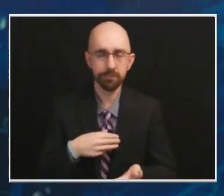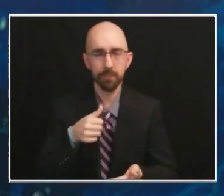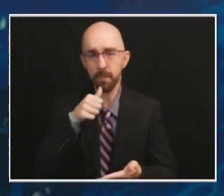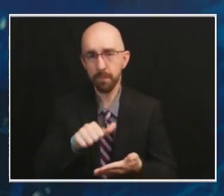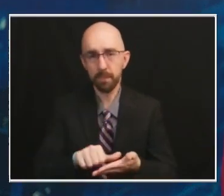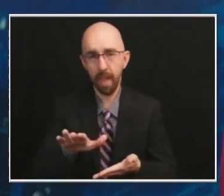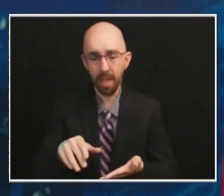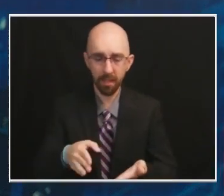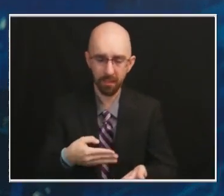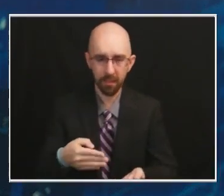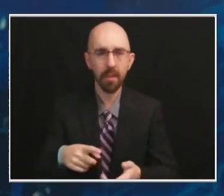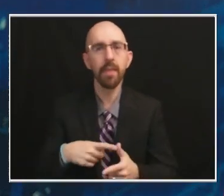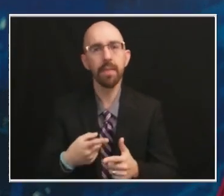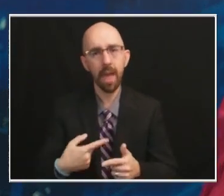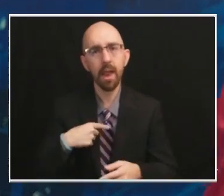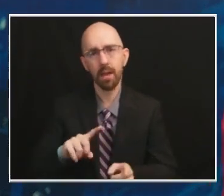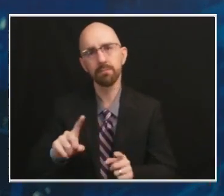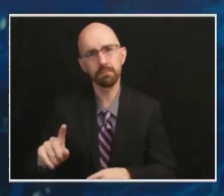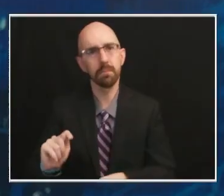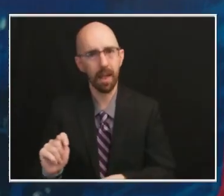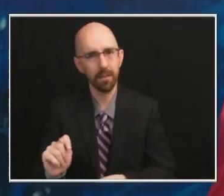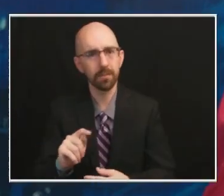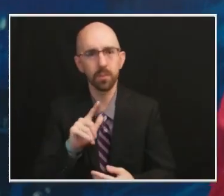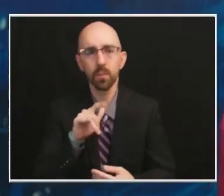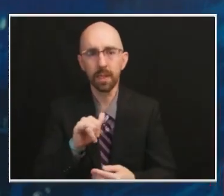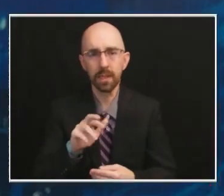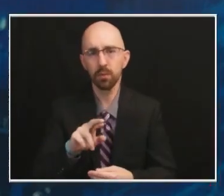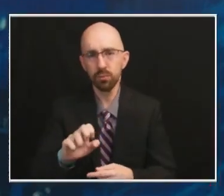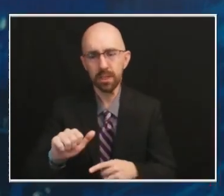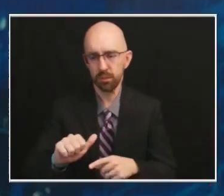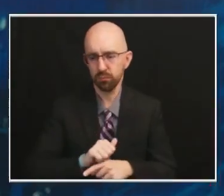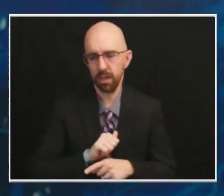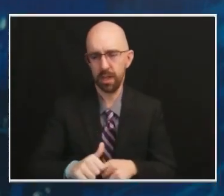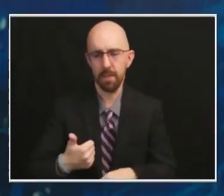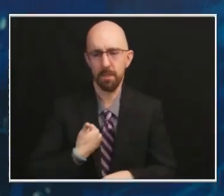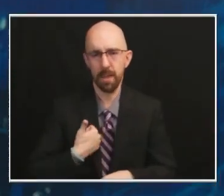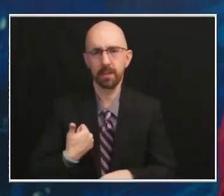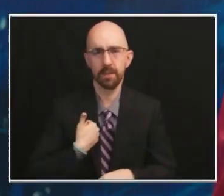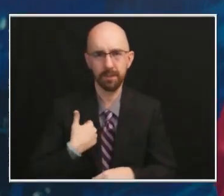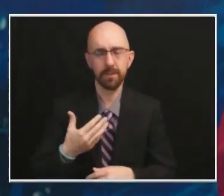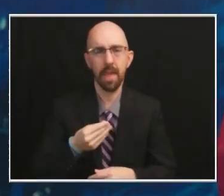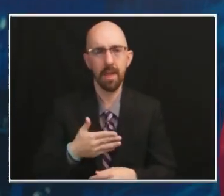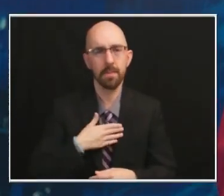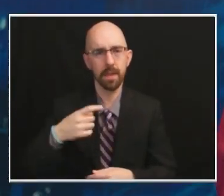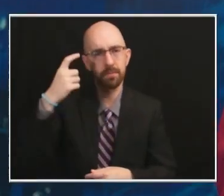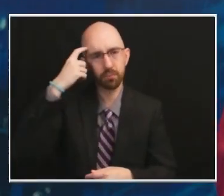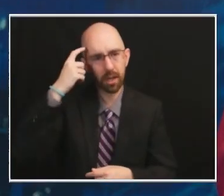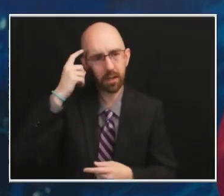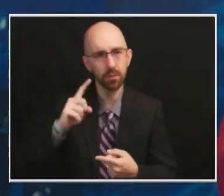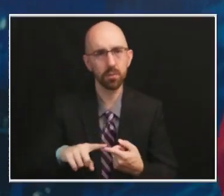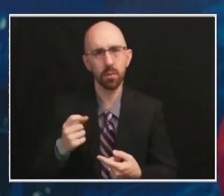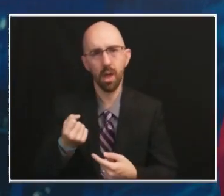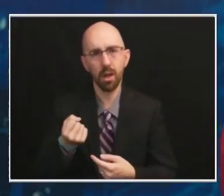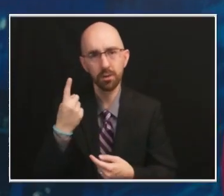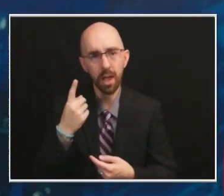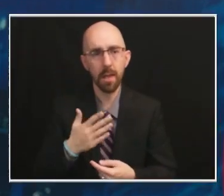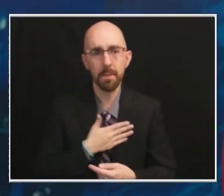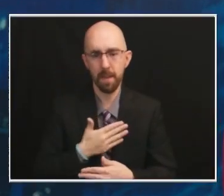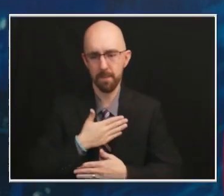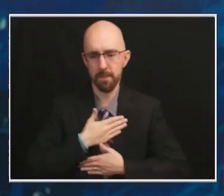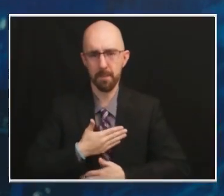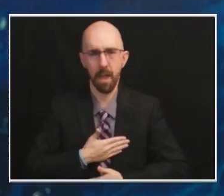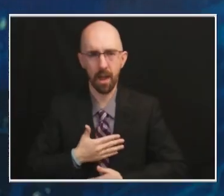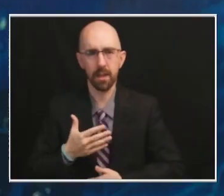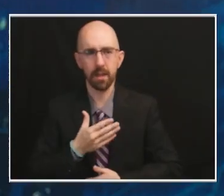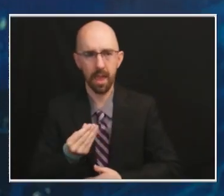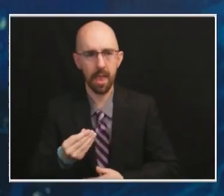to the bathroom. So really retraining myself and my brain to understand my body and the